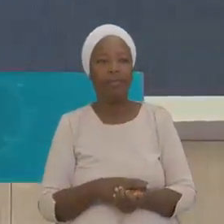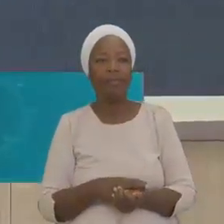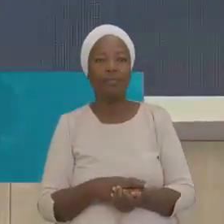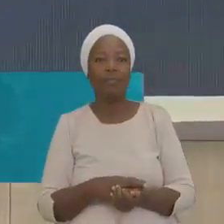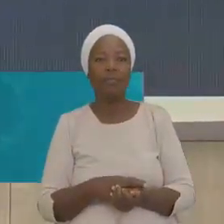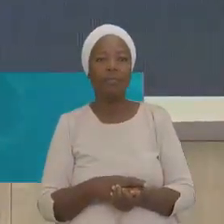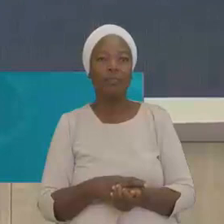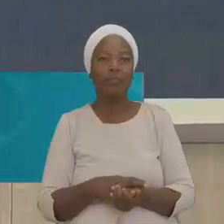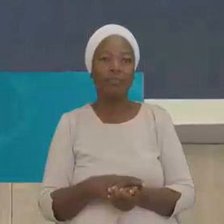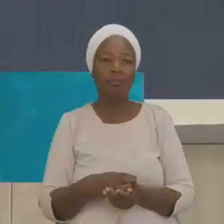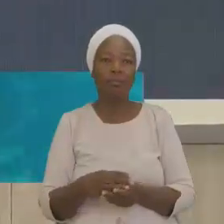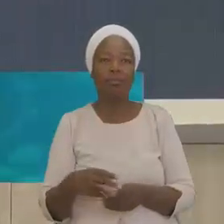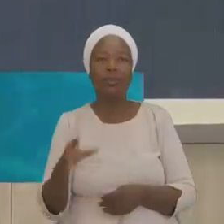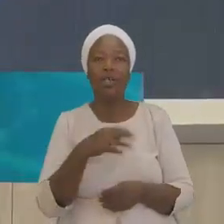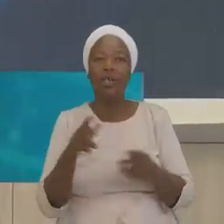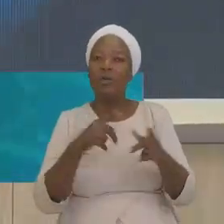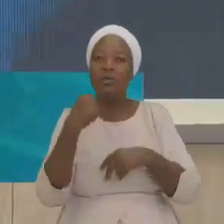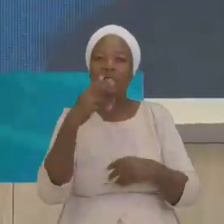Who is this man of authority?